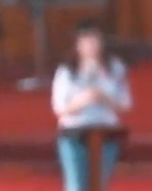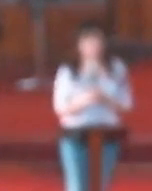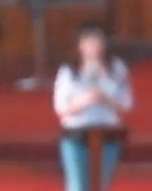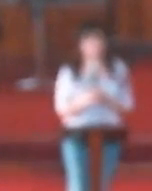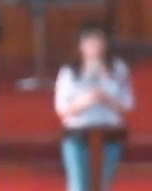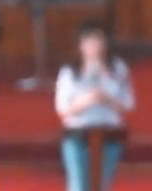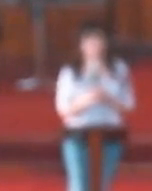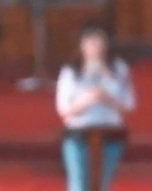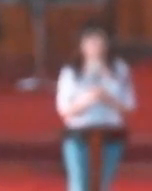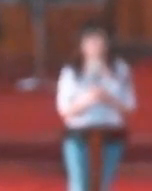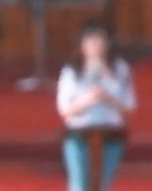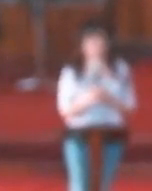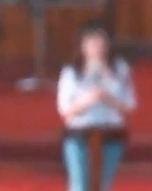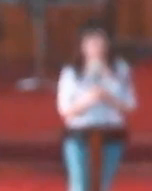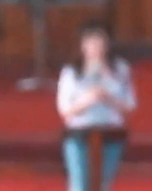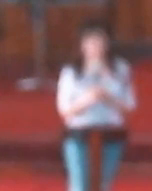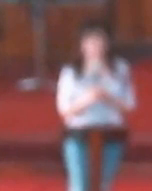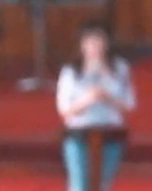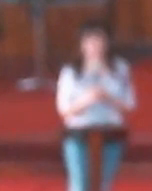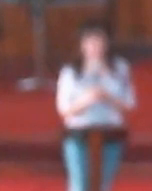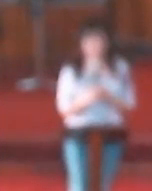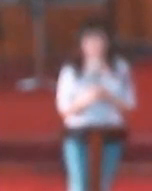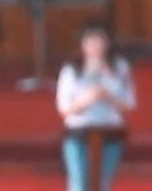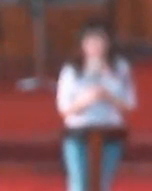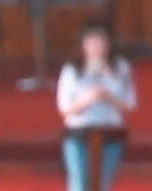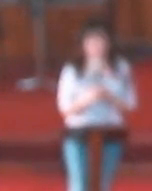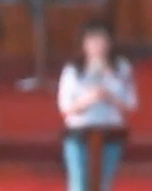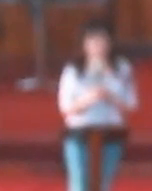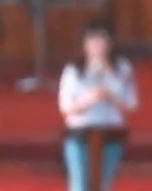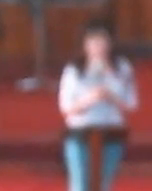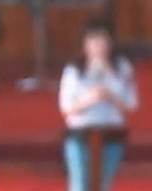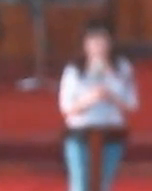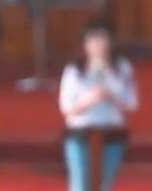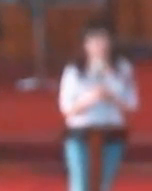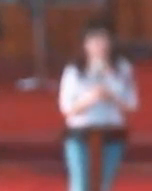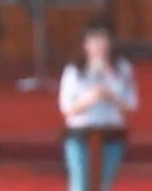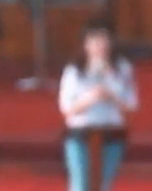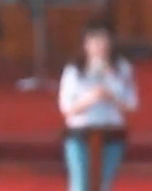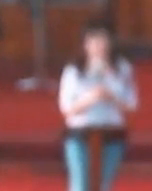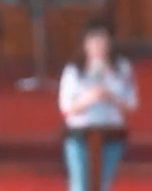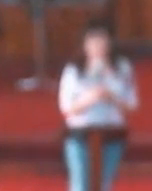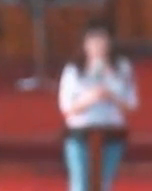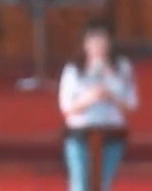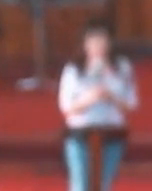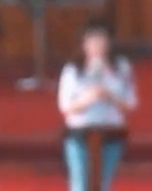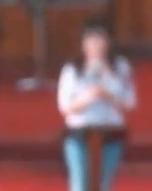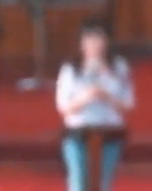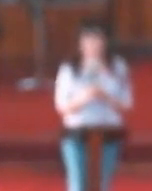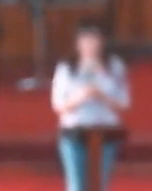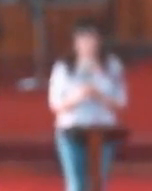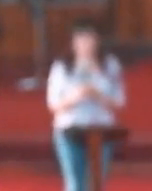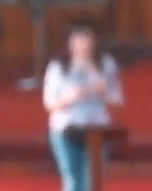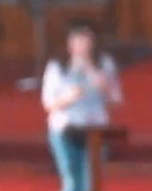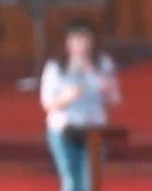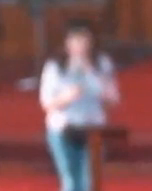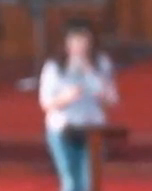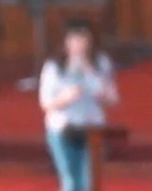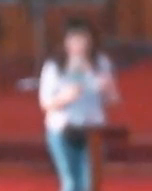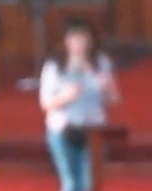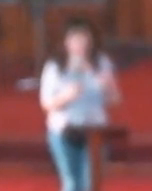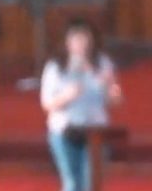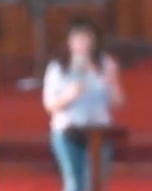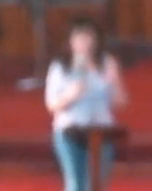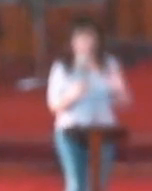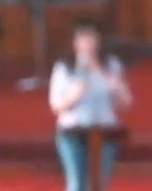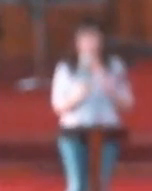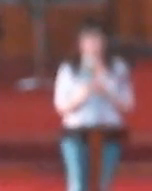tú le pongas poder a tu palabra, Señor, que venga con la fuerza tuya, Señor. And Lord, and I pray that you put power on these words,